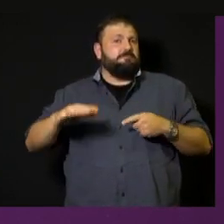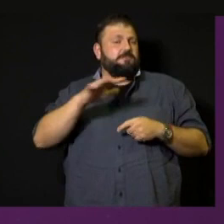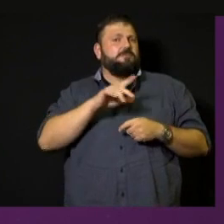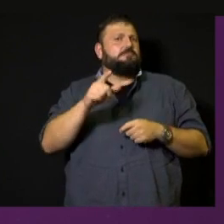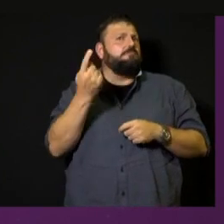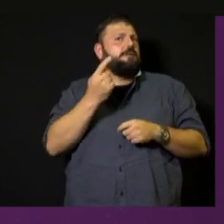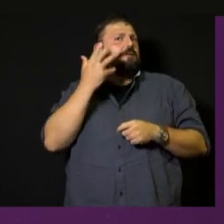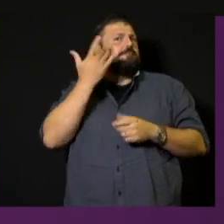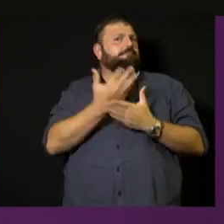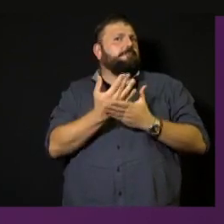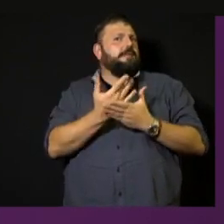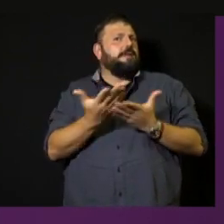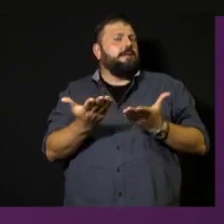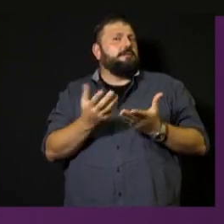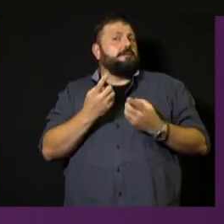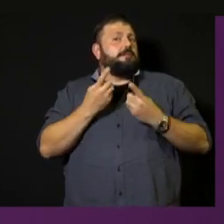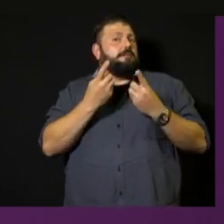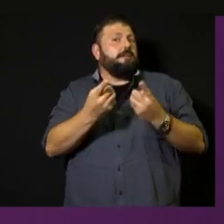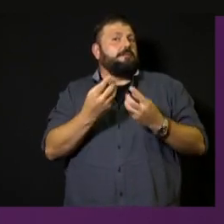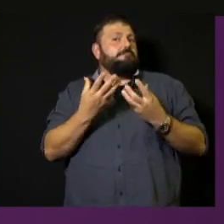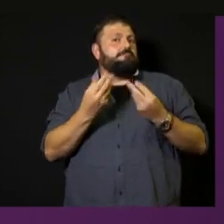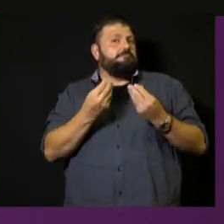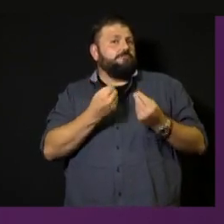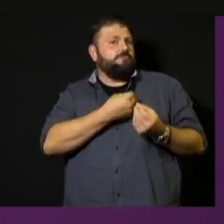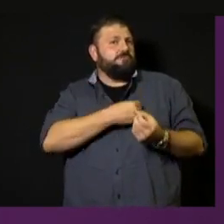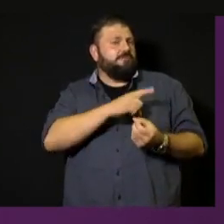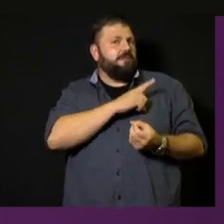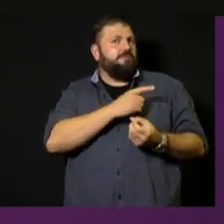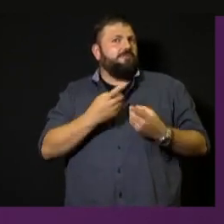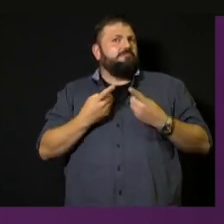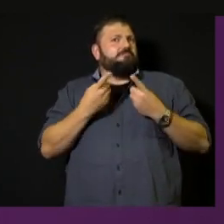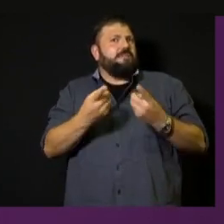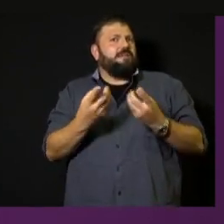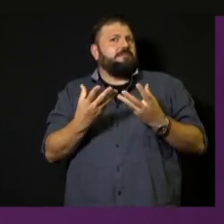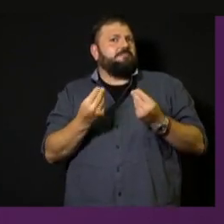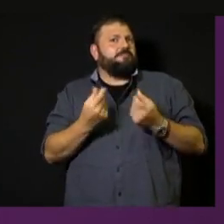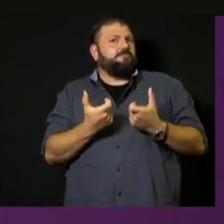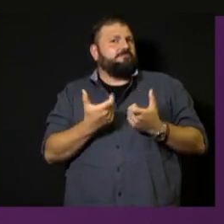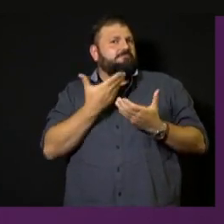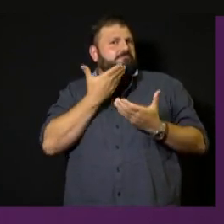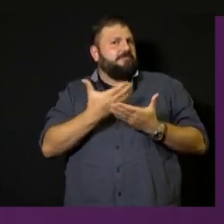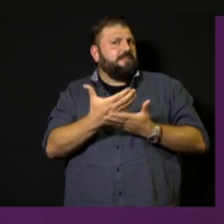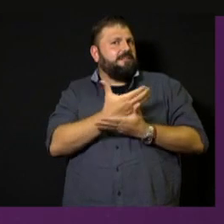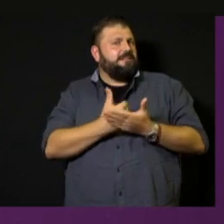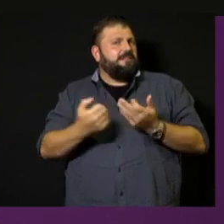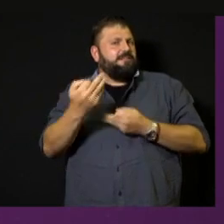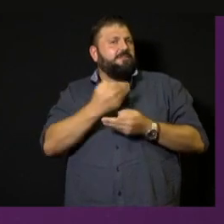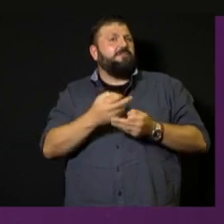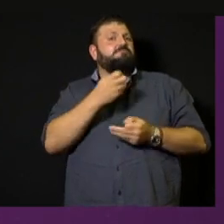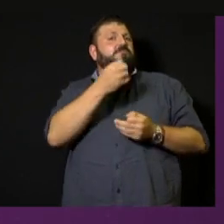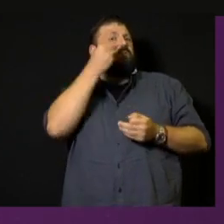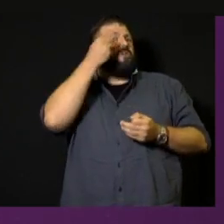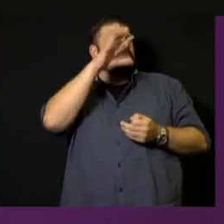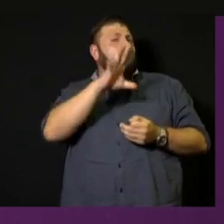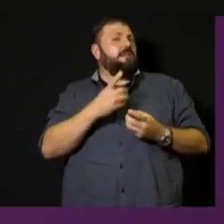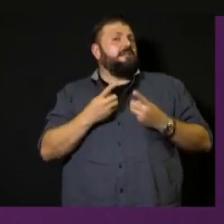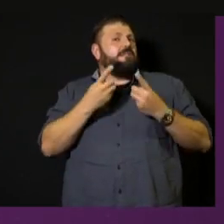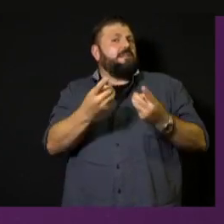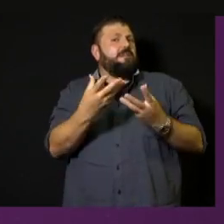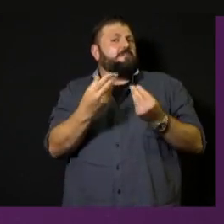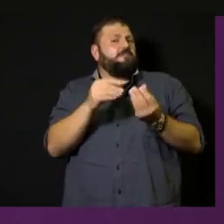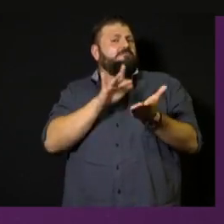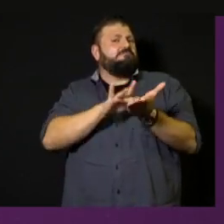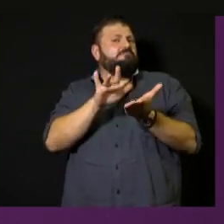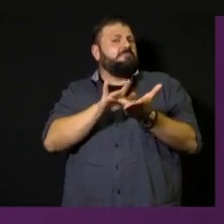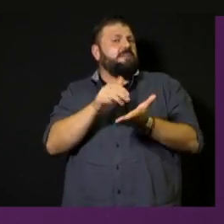future is a lot of health and a lot of economic freedom. We have tools